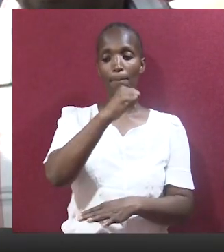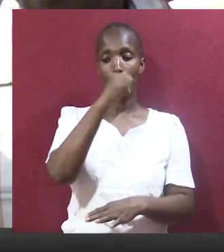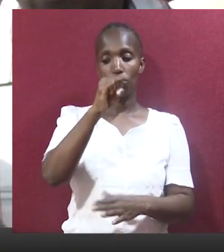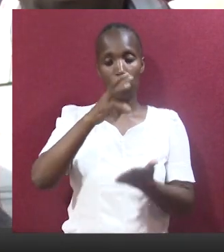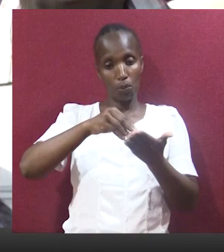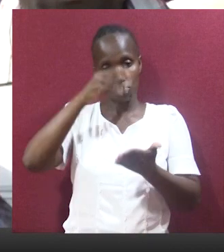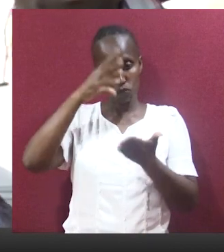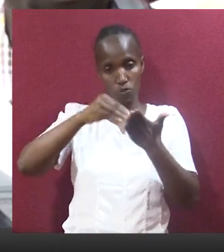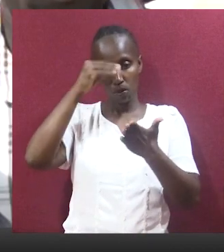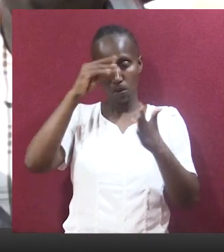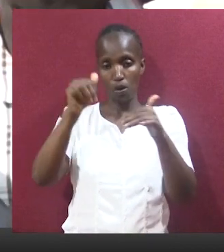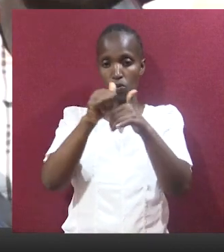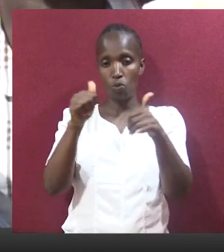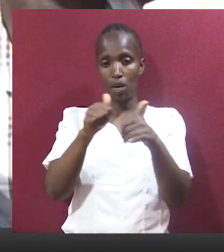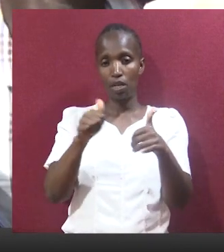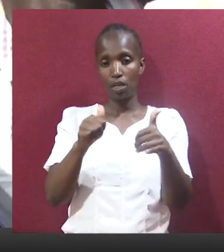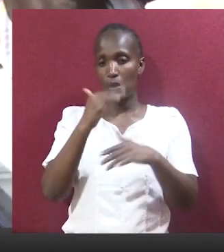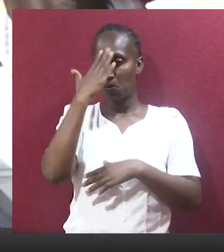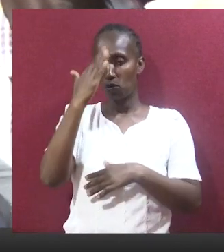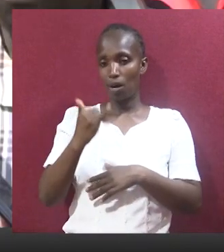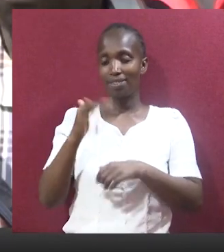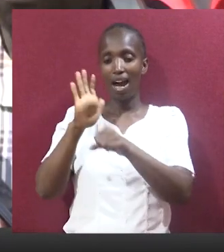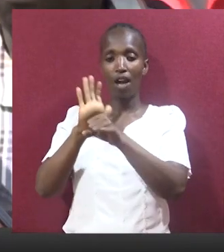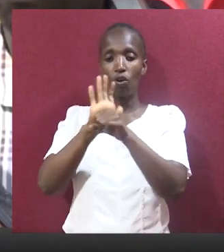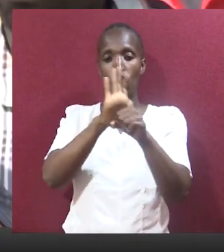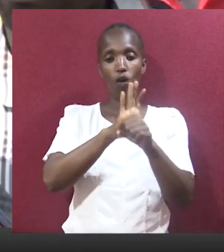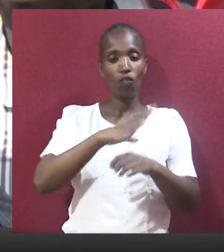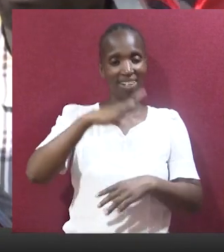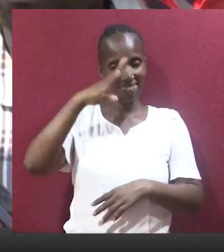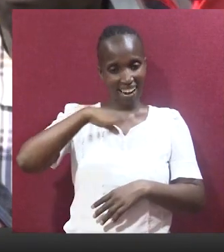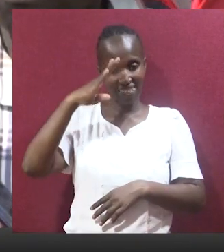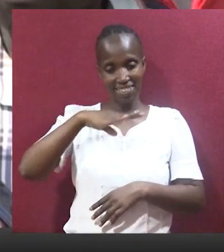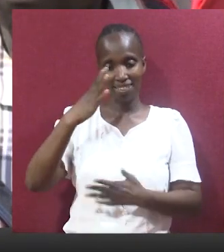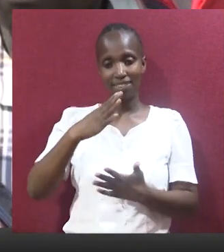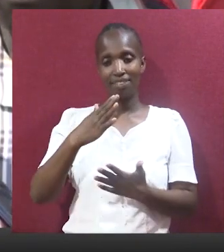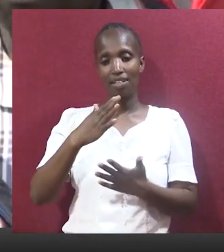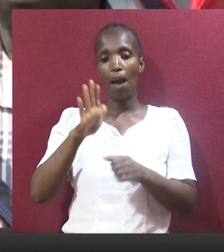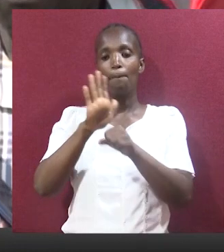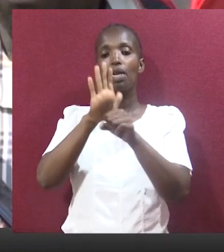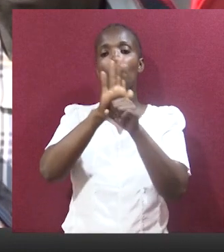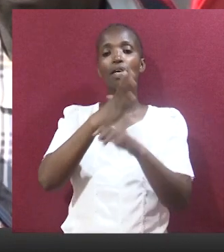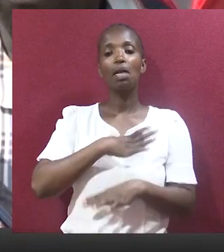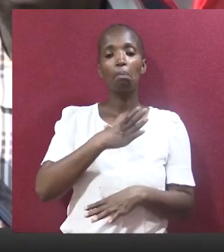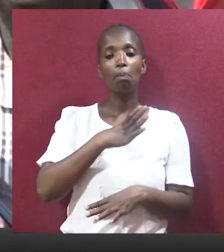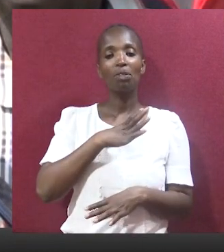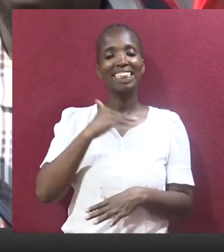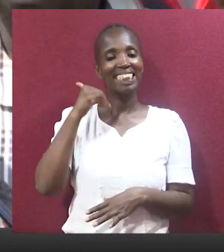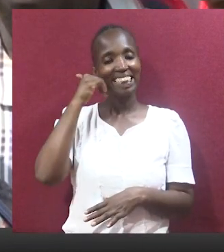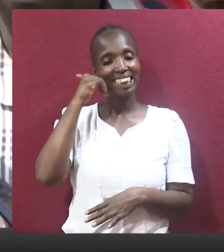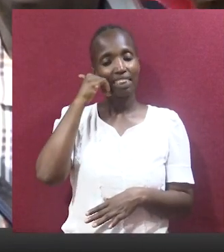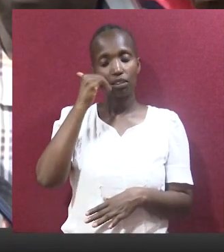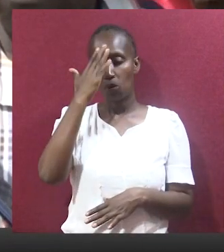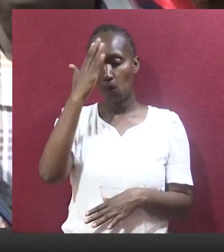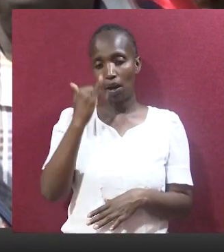comfortably because of the Dust so many people are sick now because of the Dust